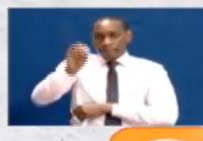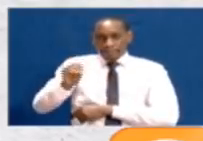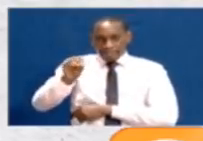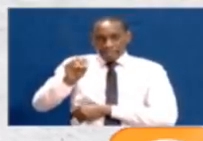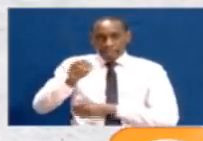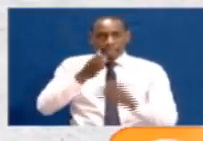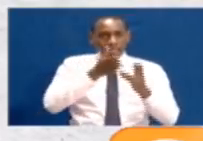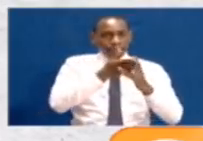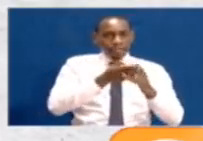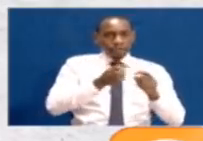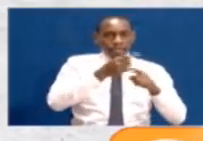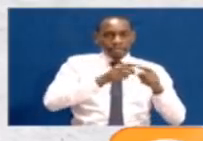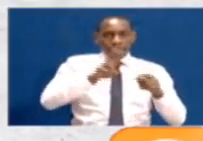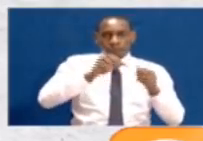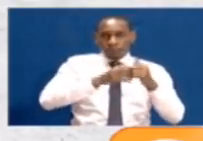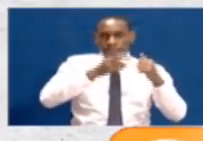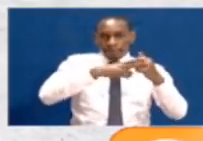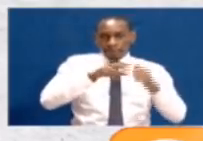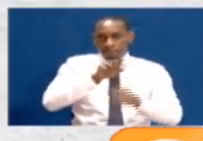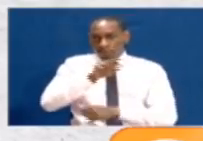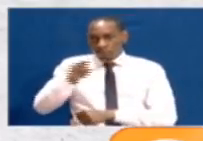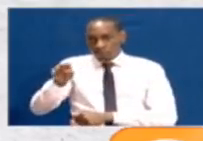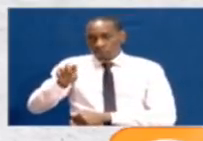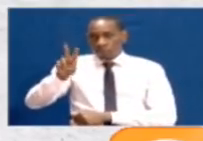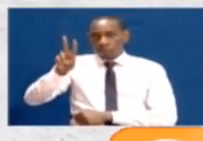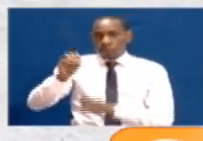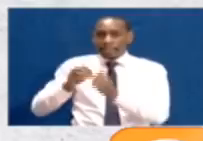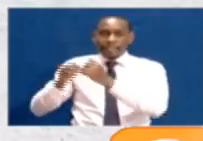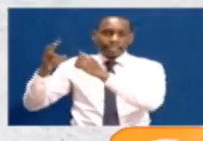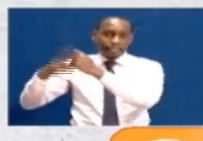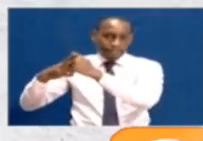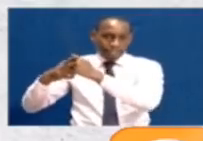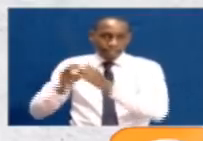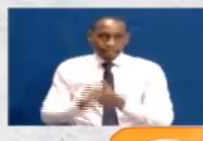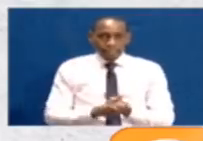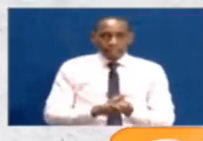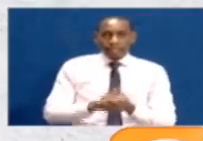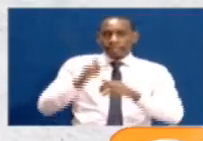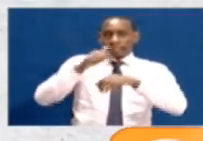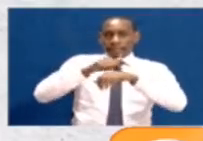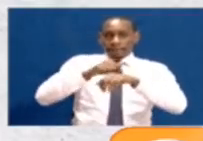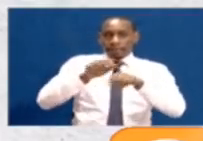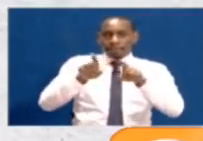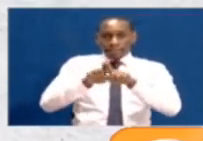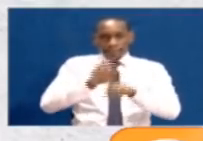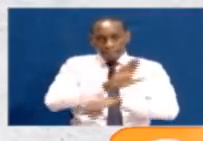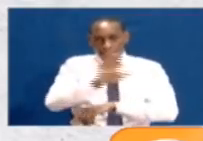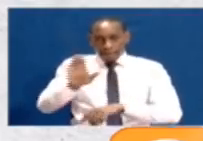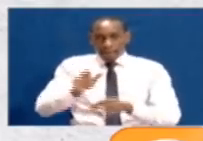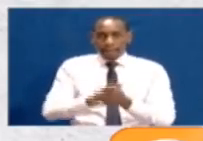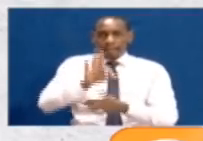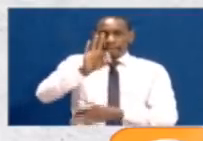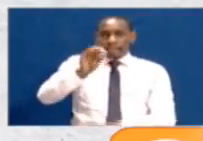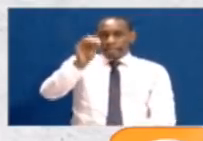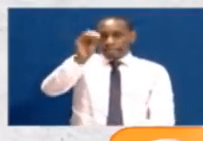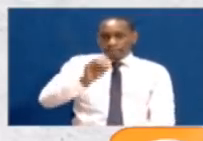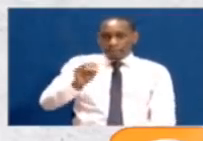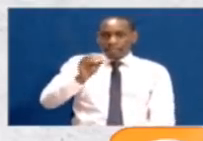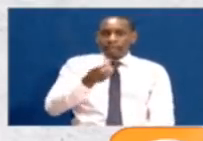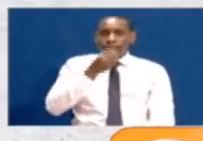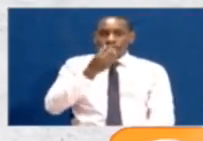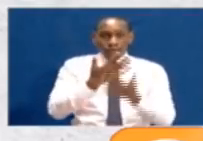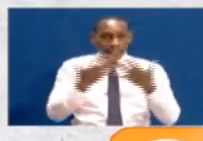83.3% between 2007 and 2017. Now, during that same period, 30% of